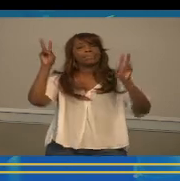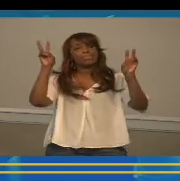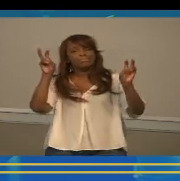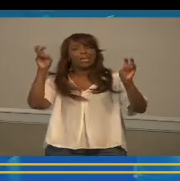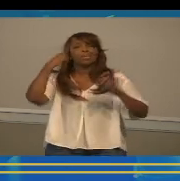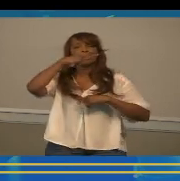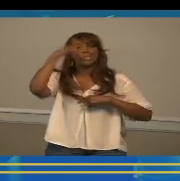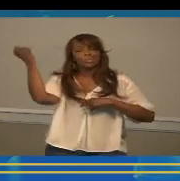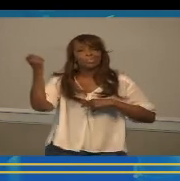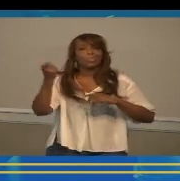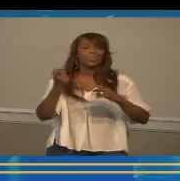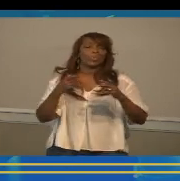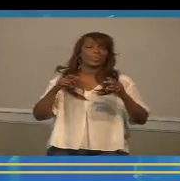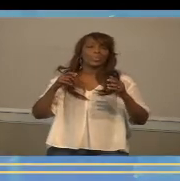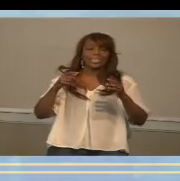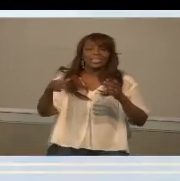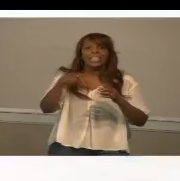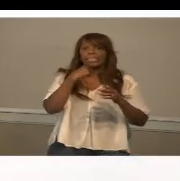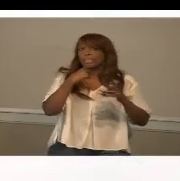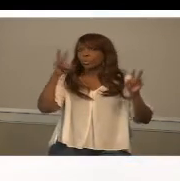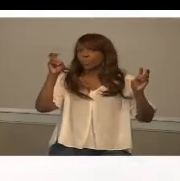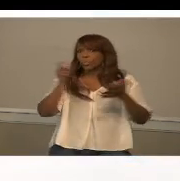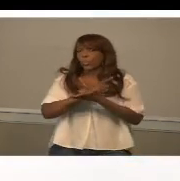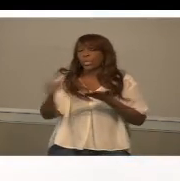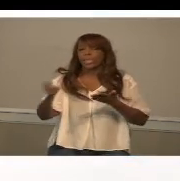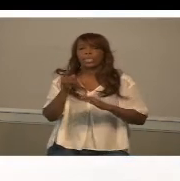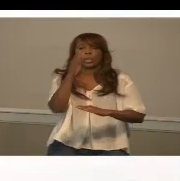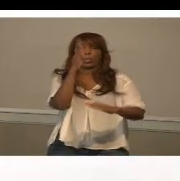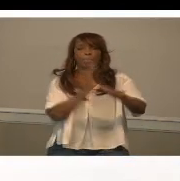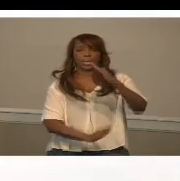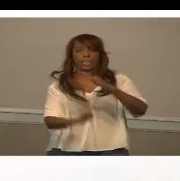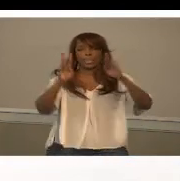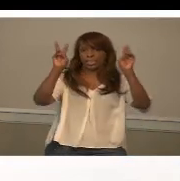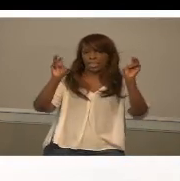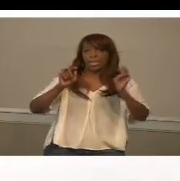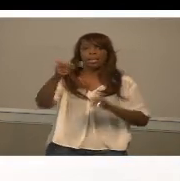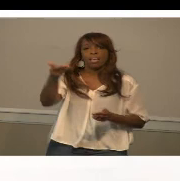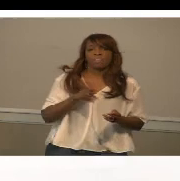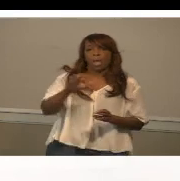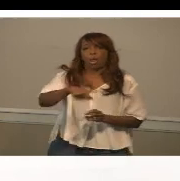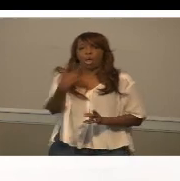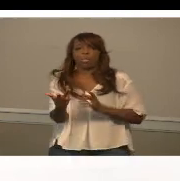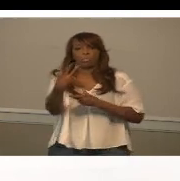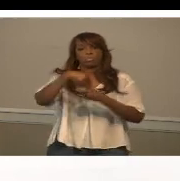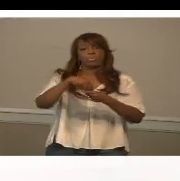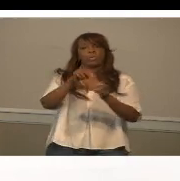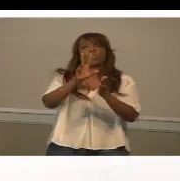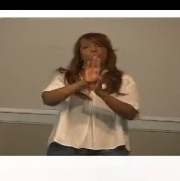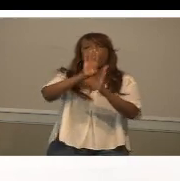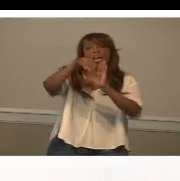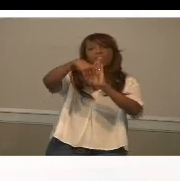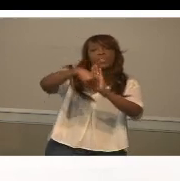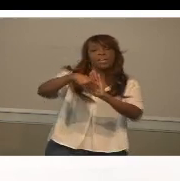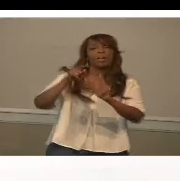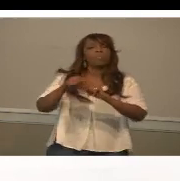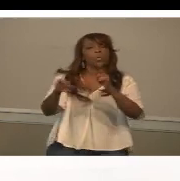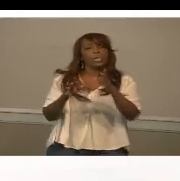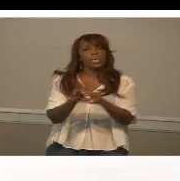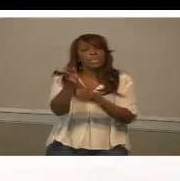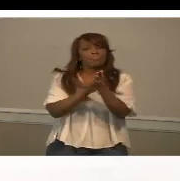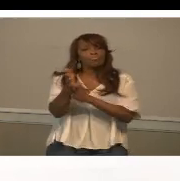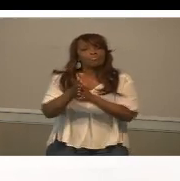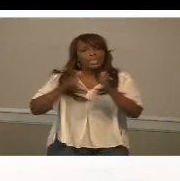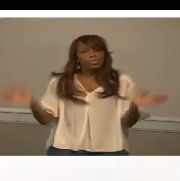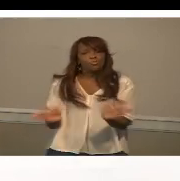summer series. This week's topic is humility. Invite others to join us for 30 minutes of an inspiring and